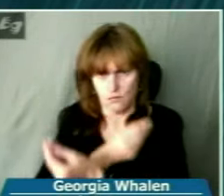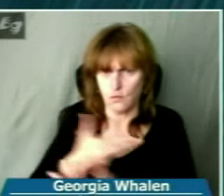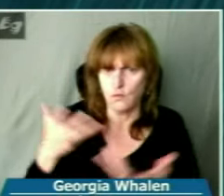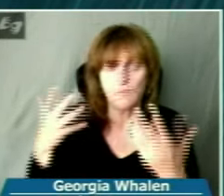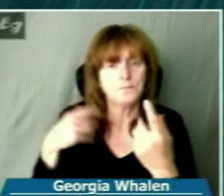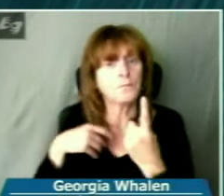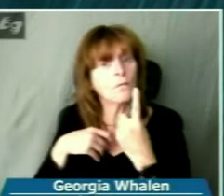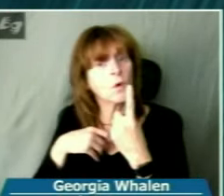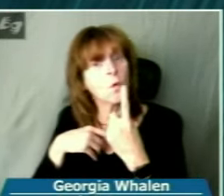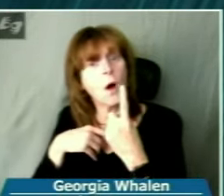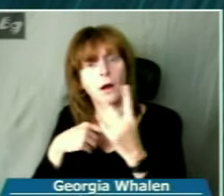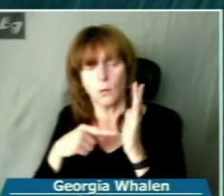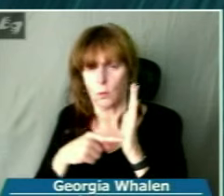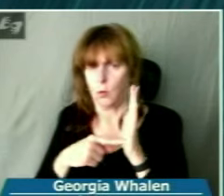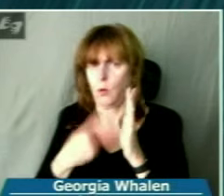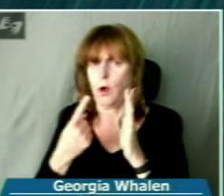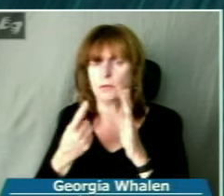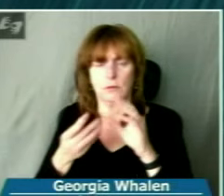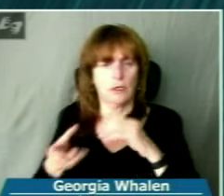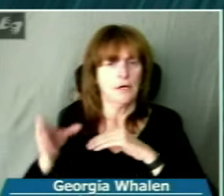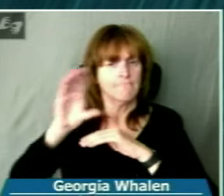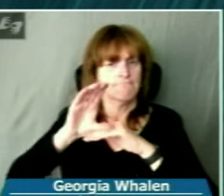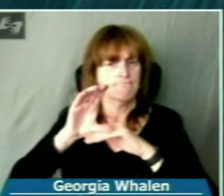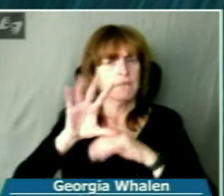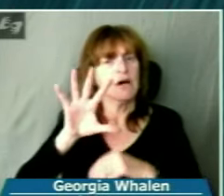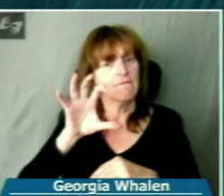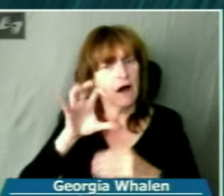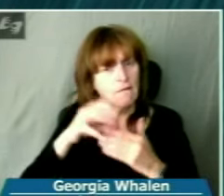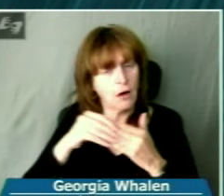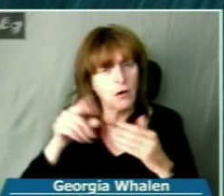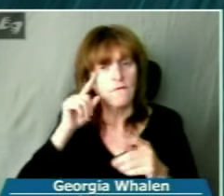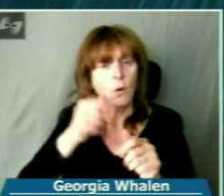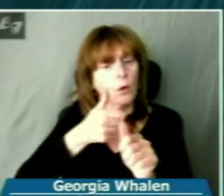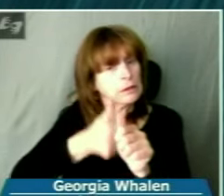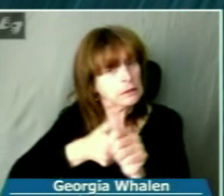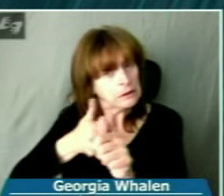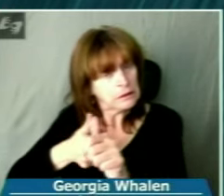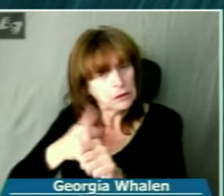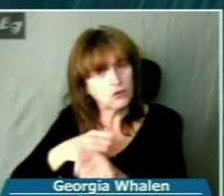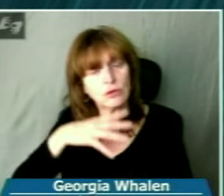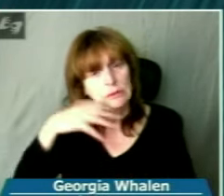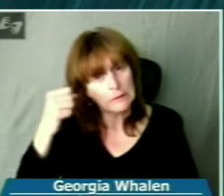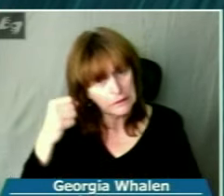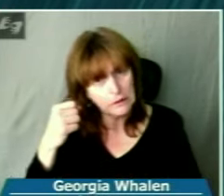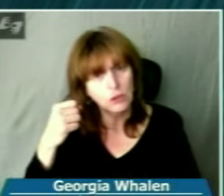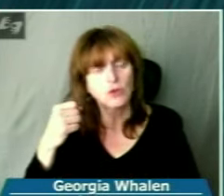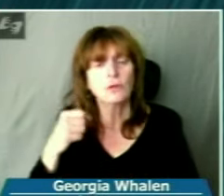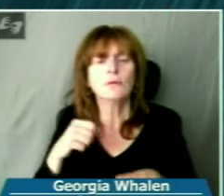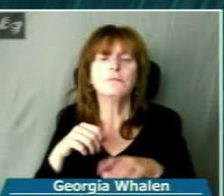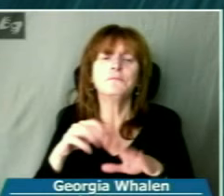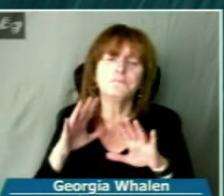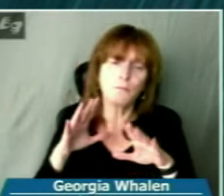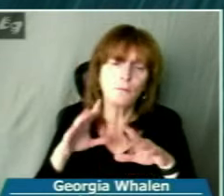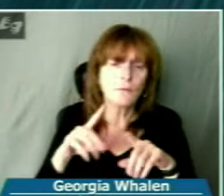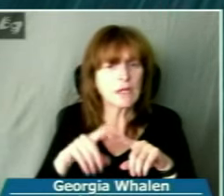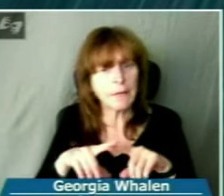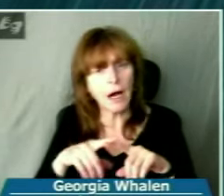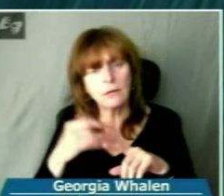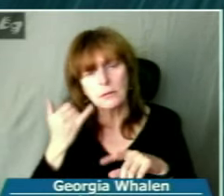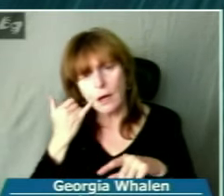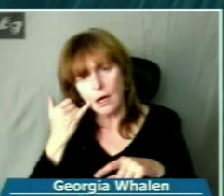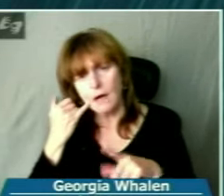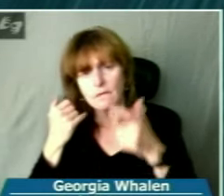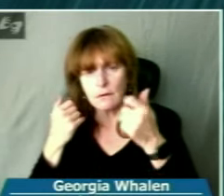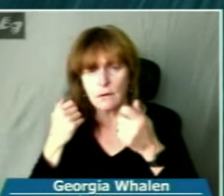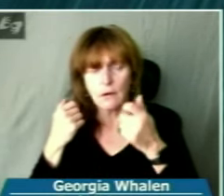top-up of up to $500 for seniors, depending on whether or not you're in guaranteed income supplements or whether